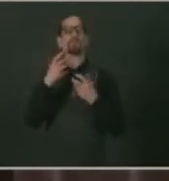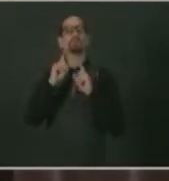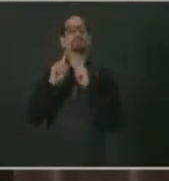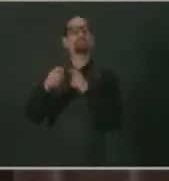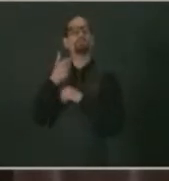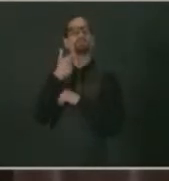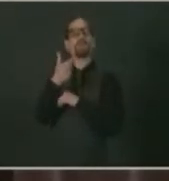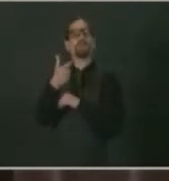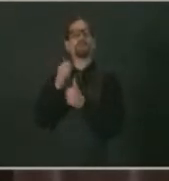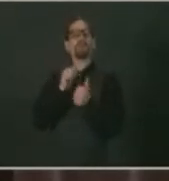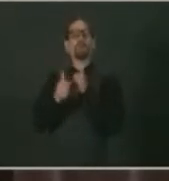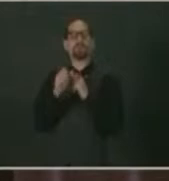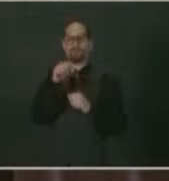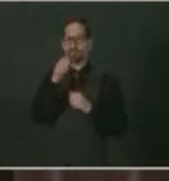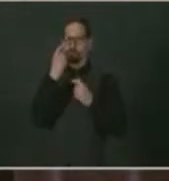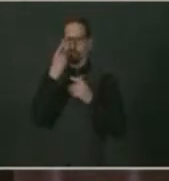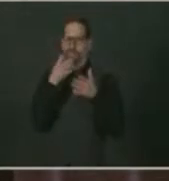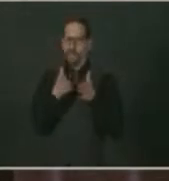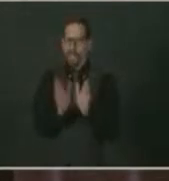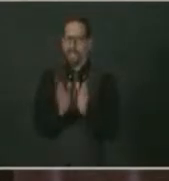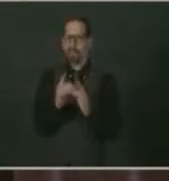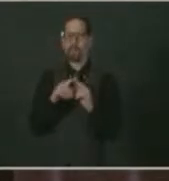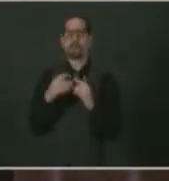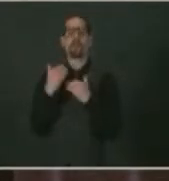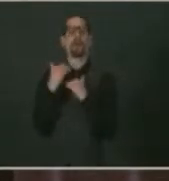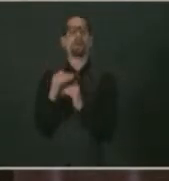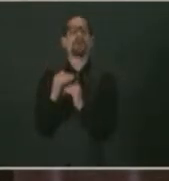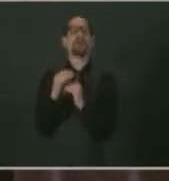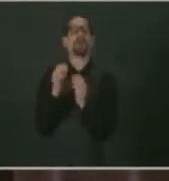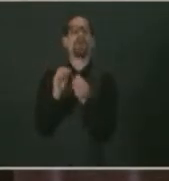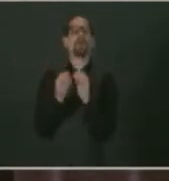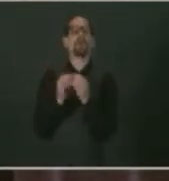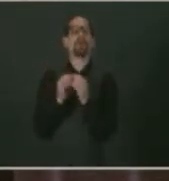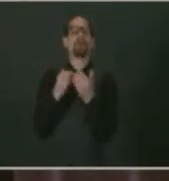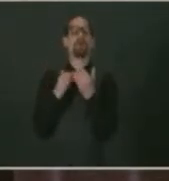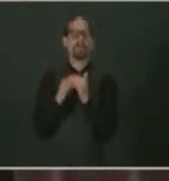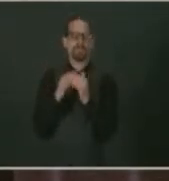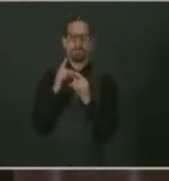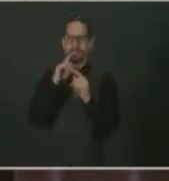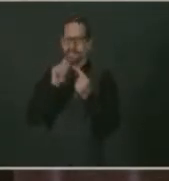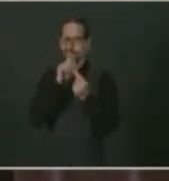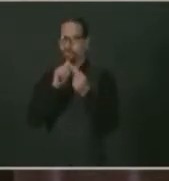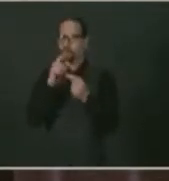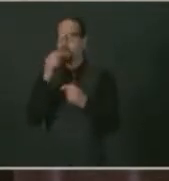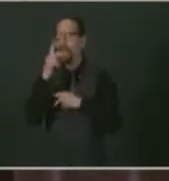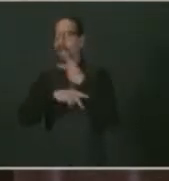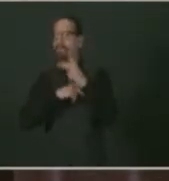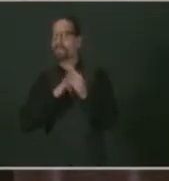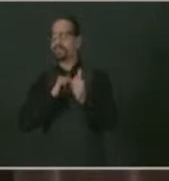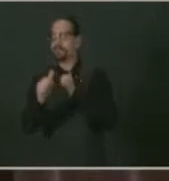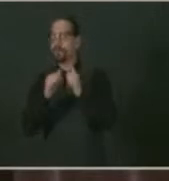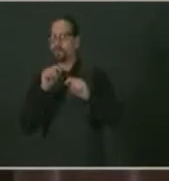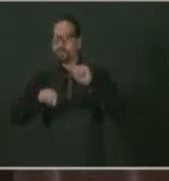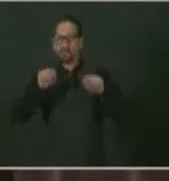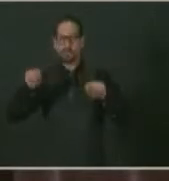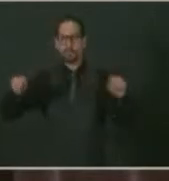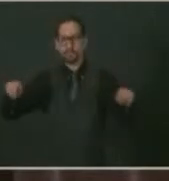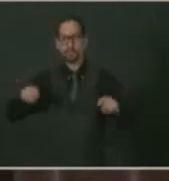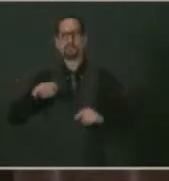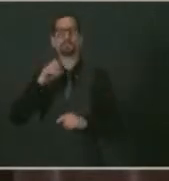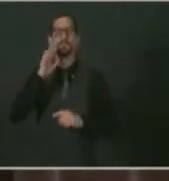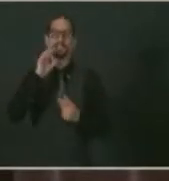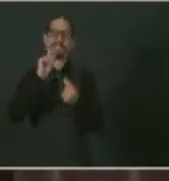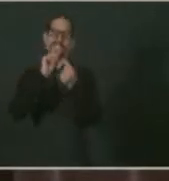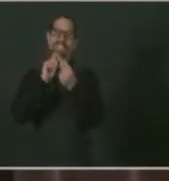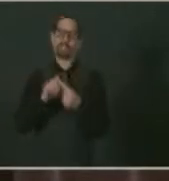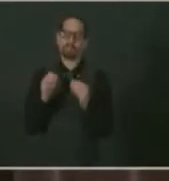limited numbers in those specific situations, and we can get to you the details of where we are offline. What